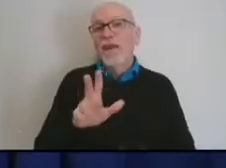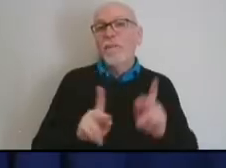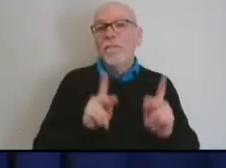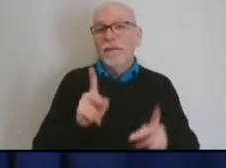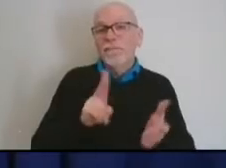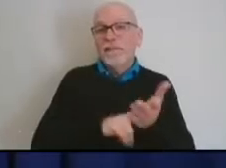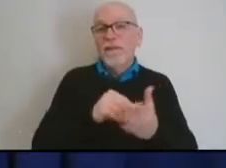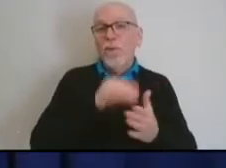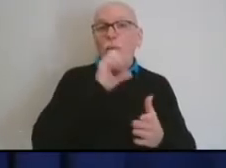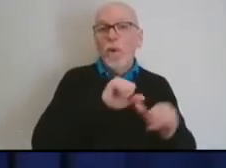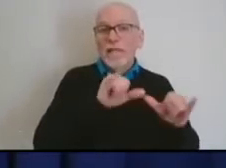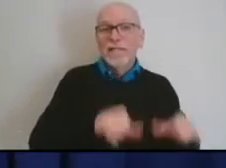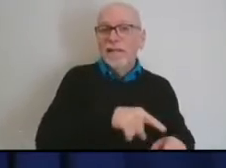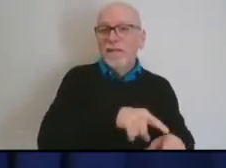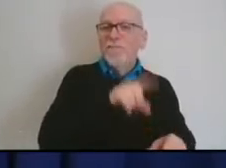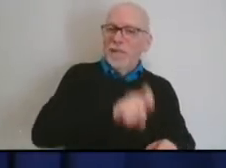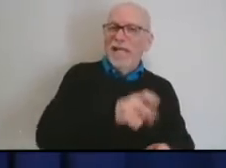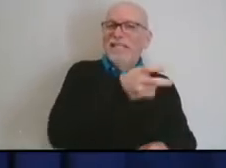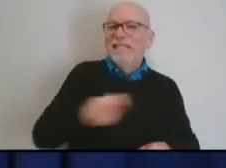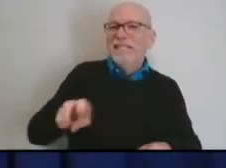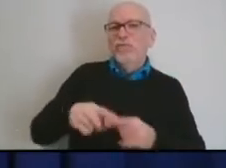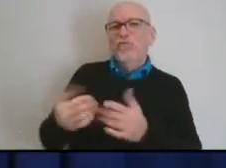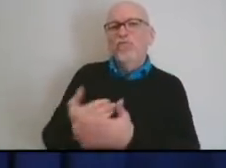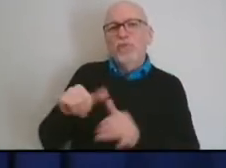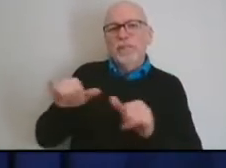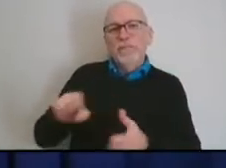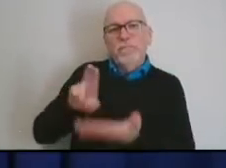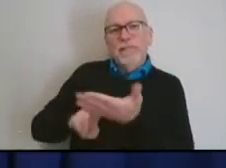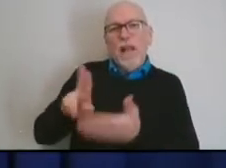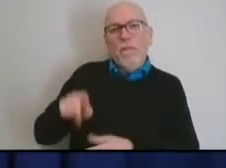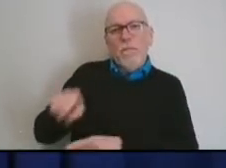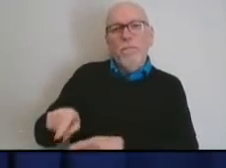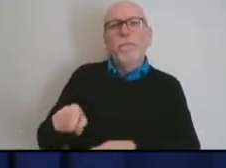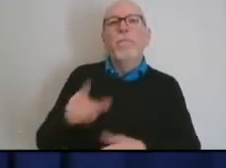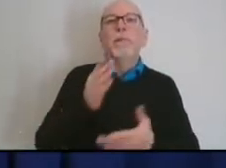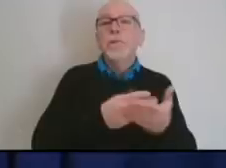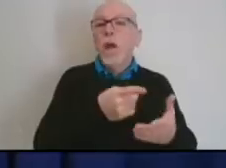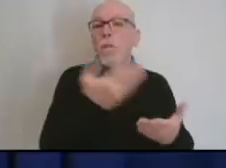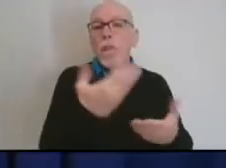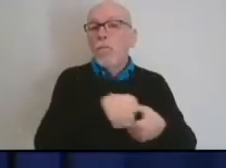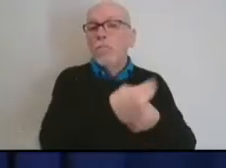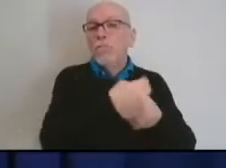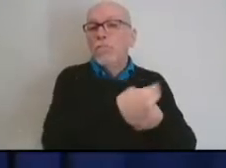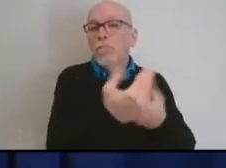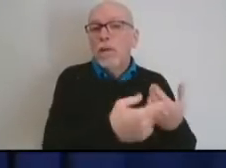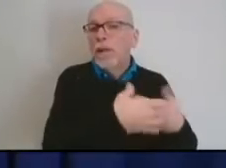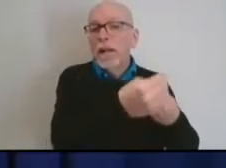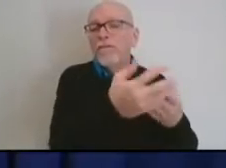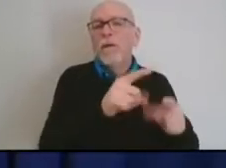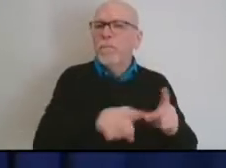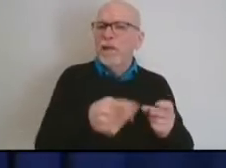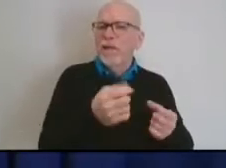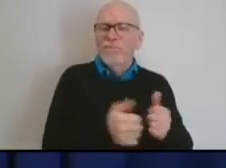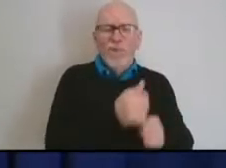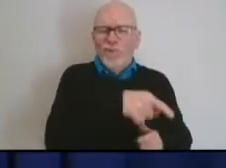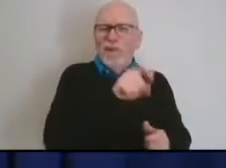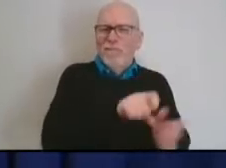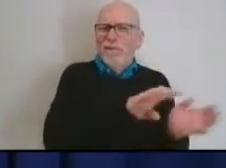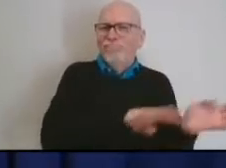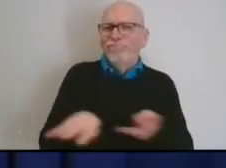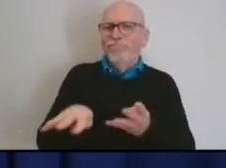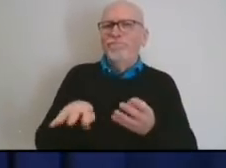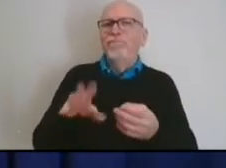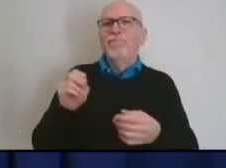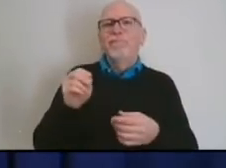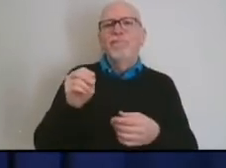old system that are not signed up in the new system. Granted, some of those people may have left, but many of those need to be in the new system, and that is